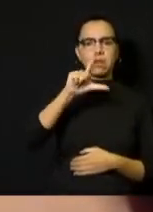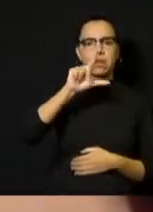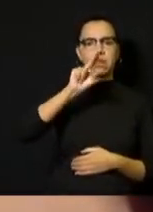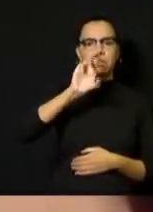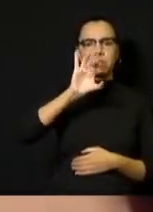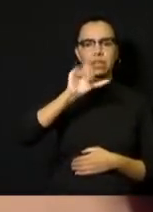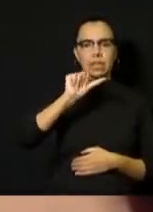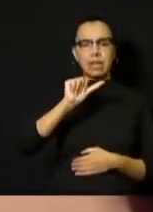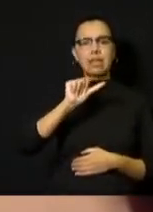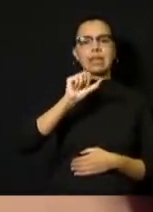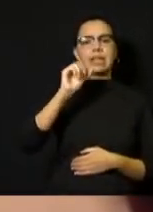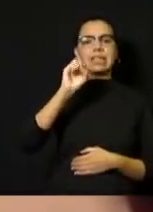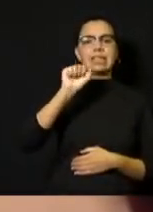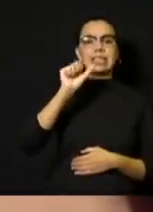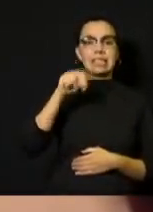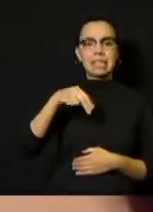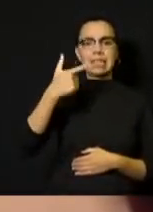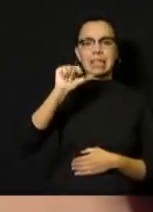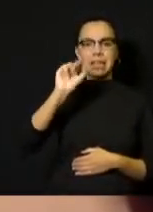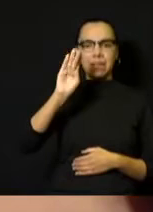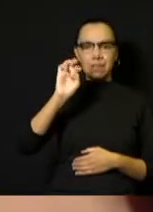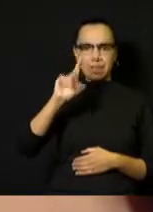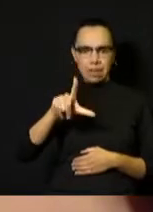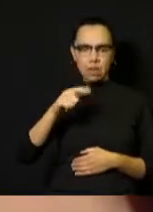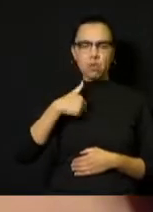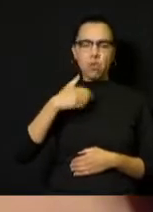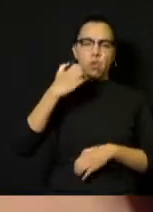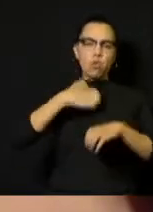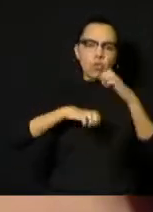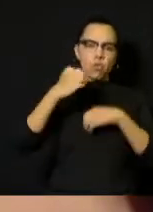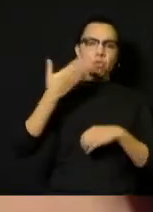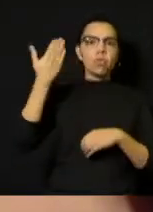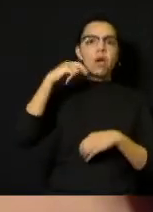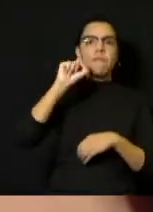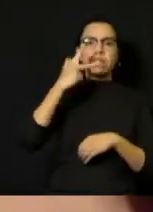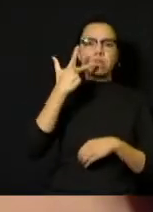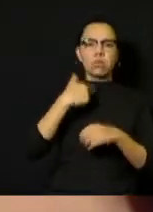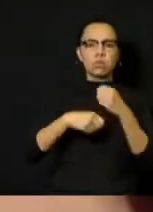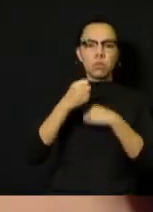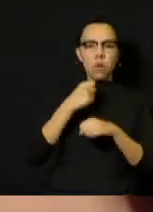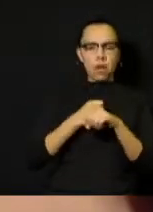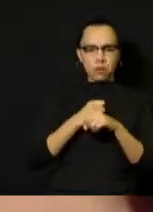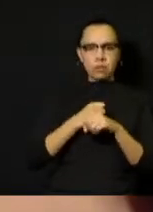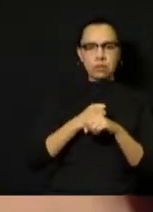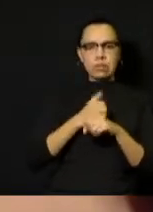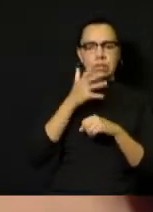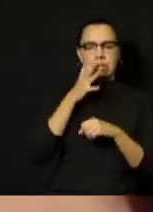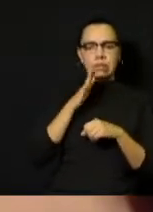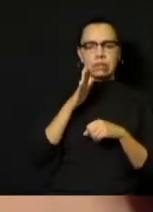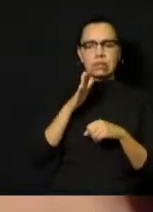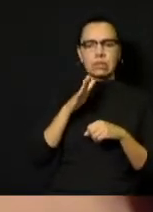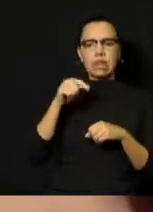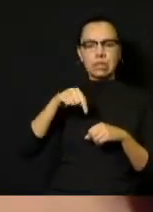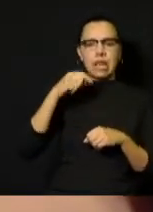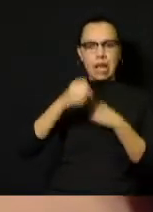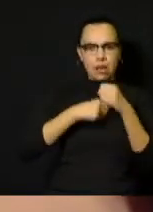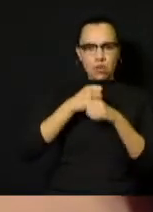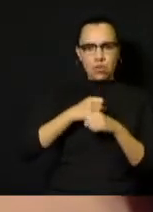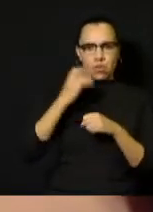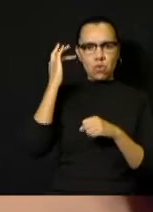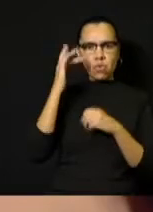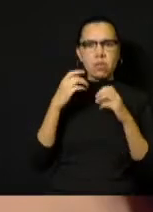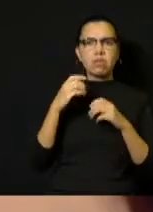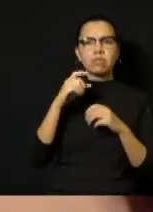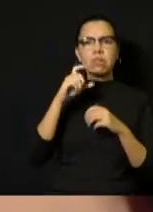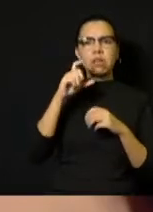Lucia Sangabriel. I have more than 28, actually this year we're 29 years in